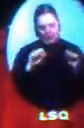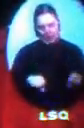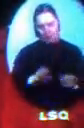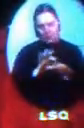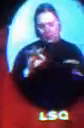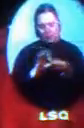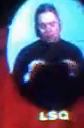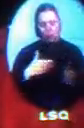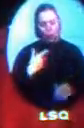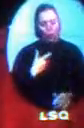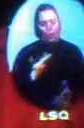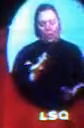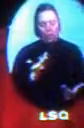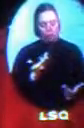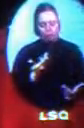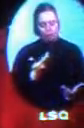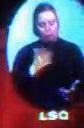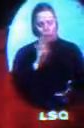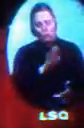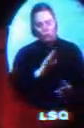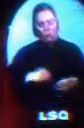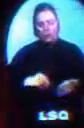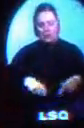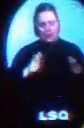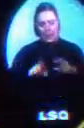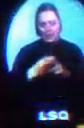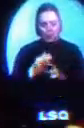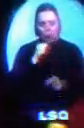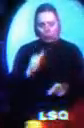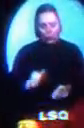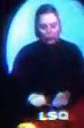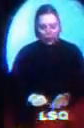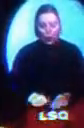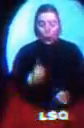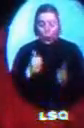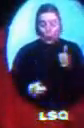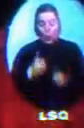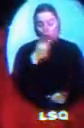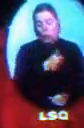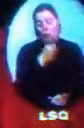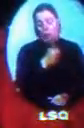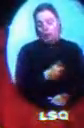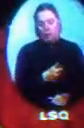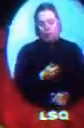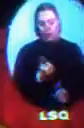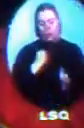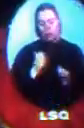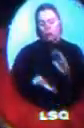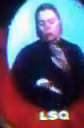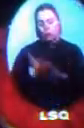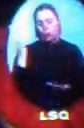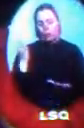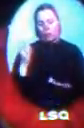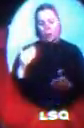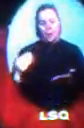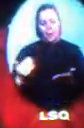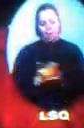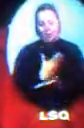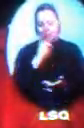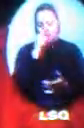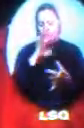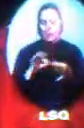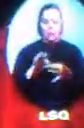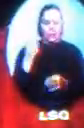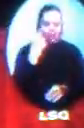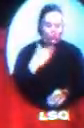has no news from Foreign Affairs. Can the Minister explain to us why his department is remaining silent?